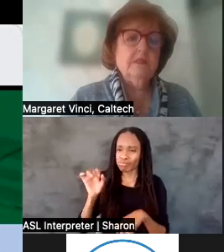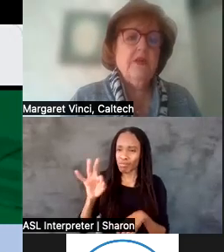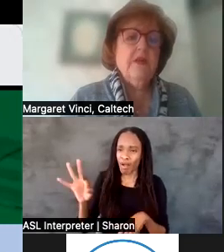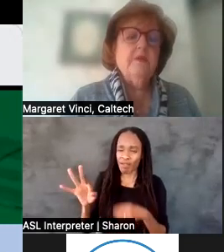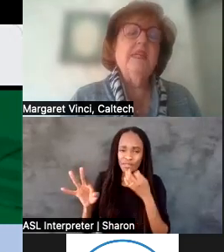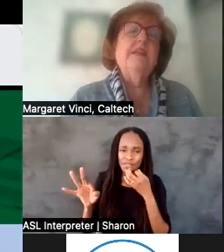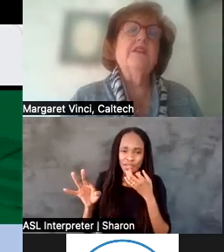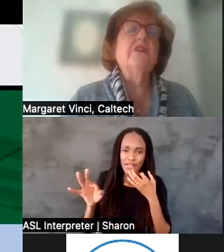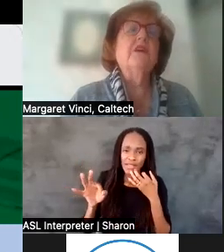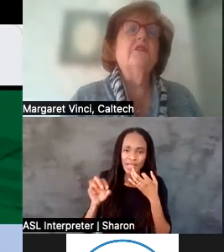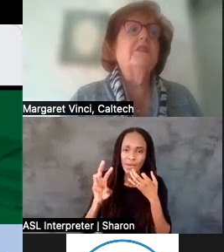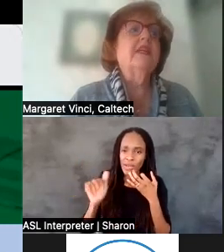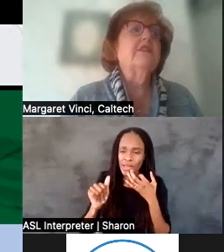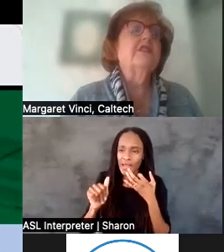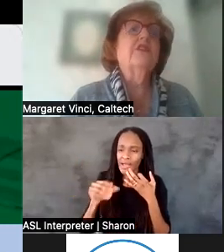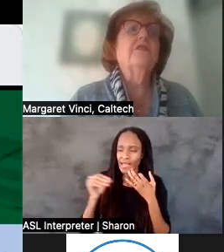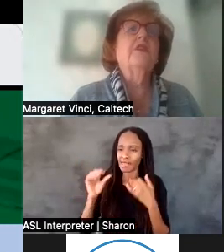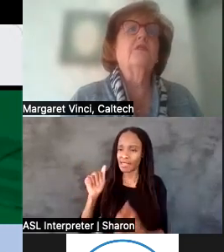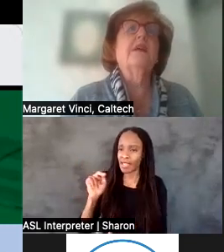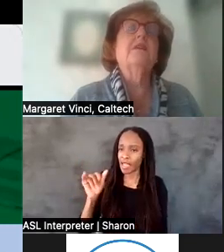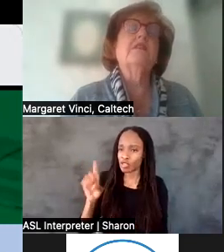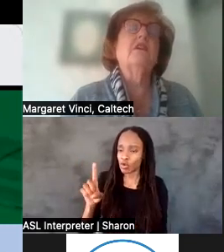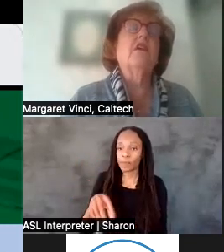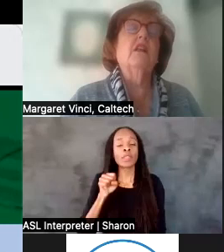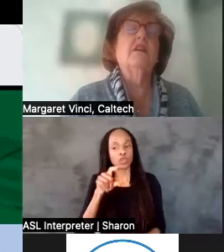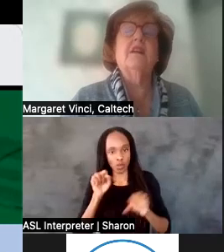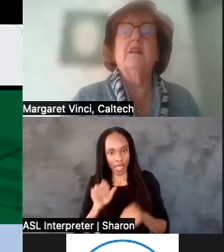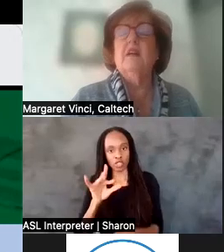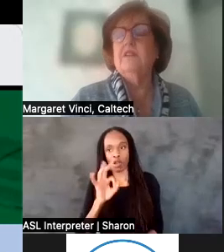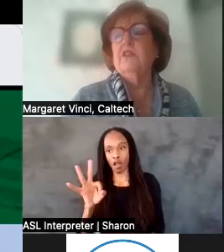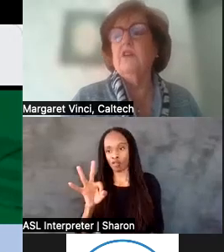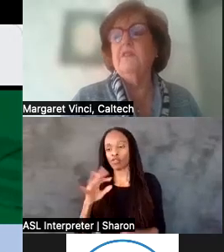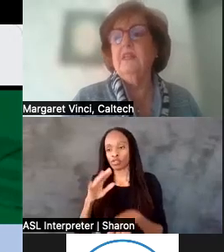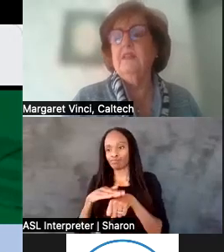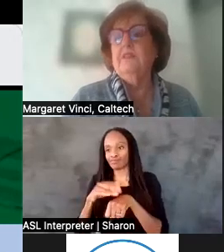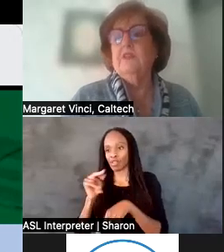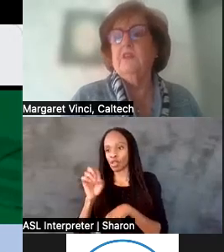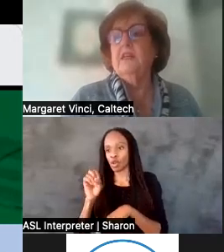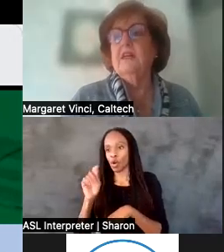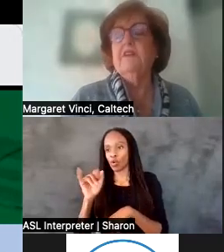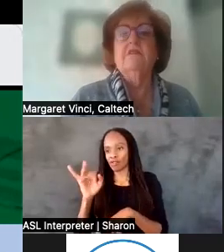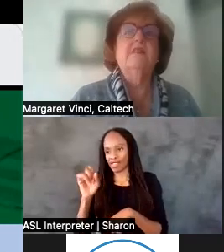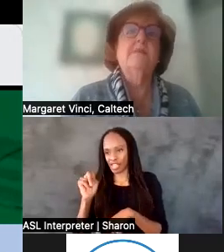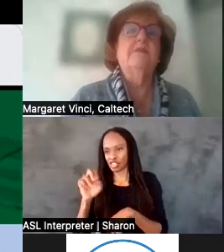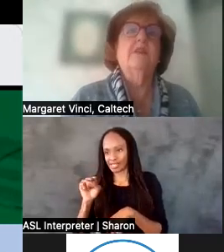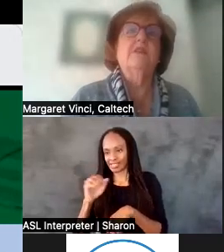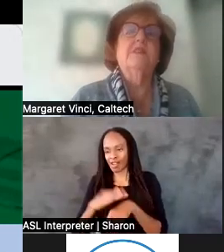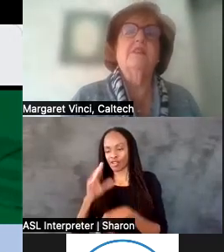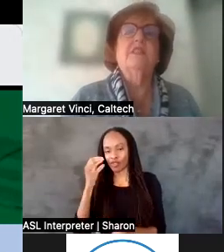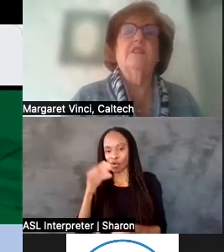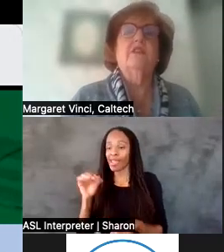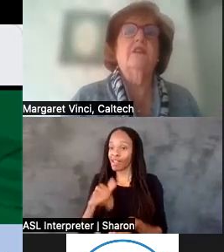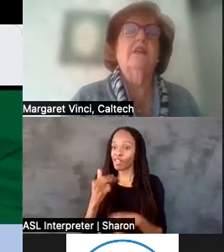off the Android? Well, yeah, you can turn off notifications on your phone. That would also turn off any of your other types of